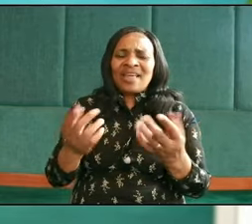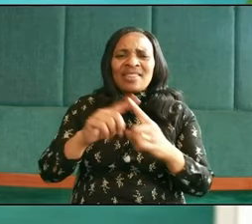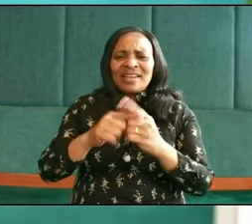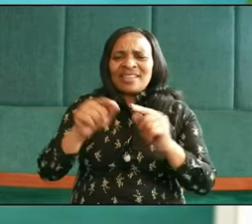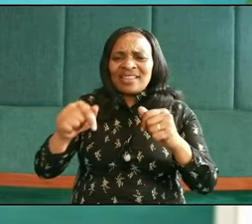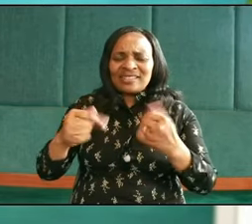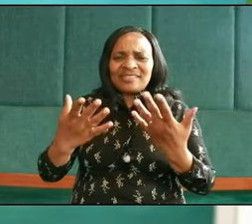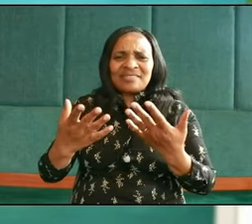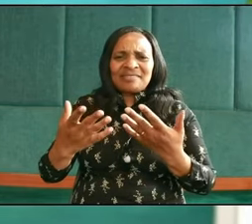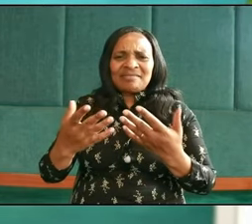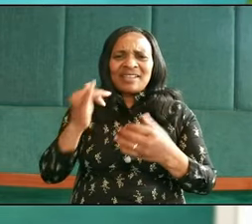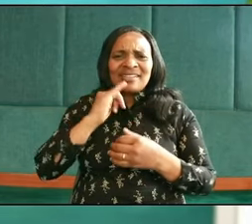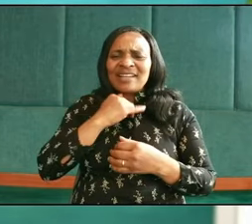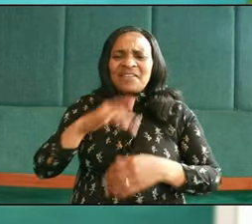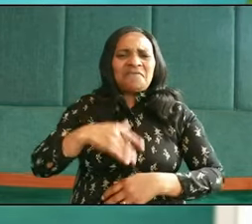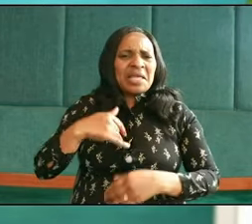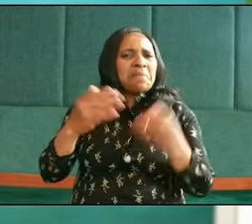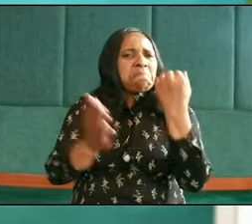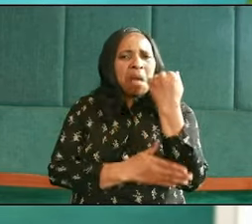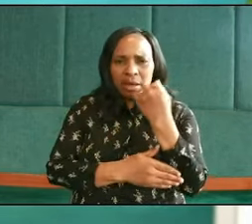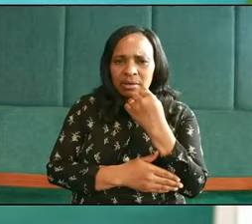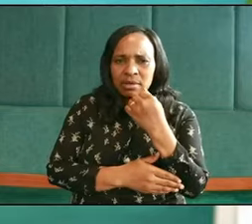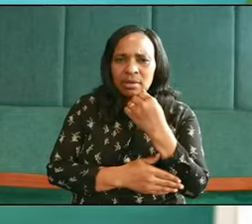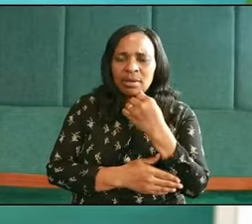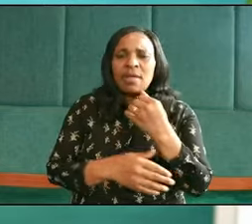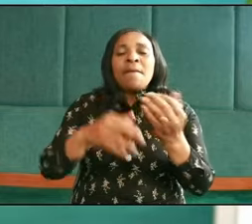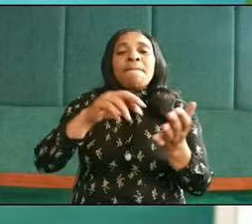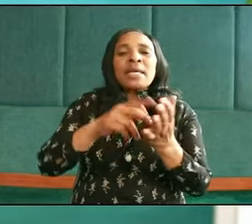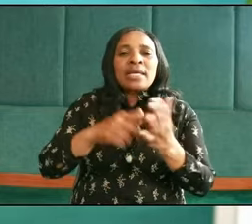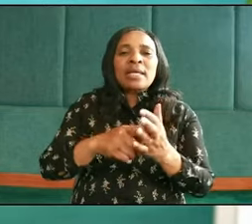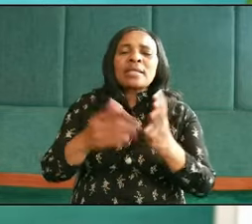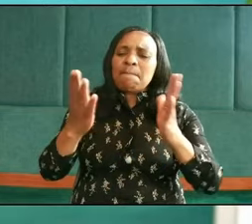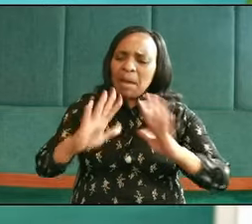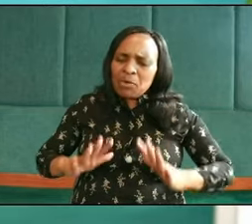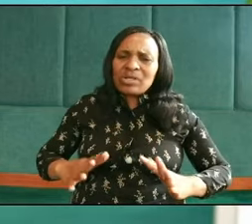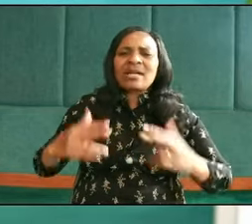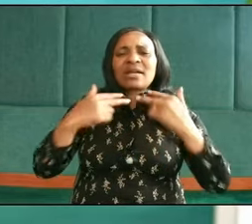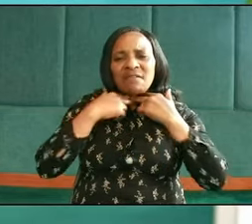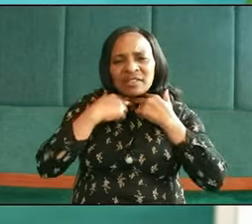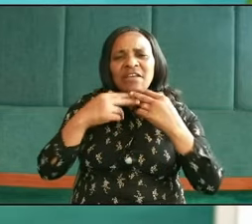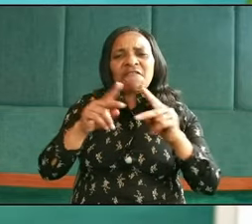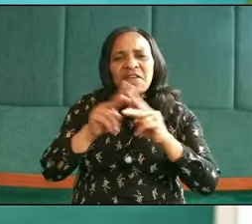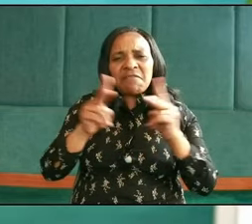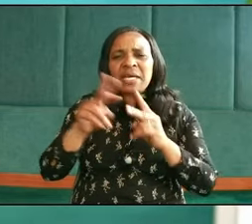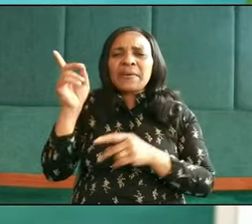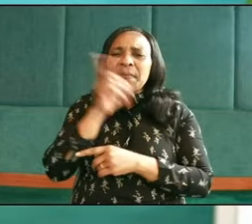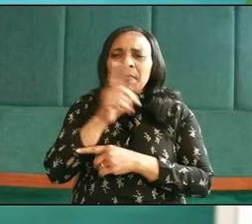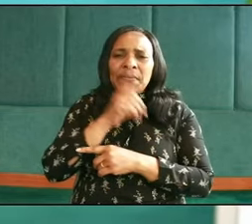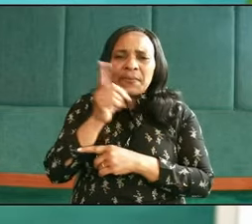feel it is so bad. It means the Babylonian captivity was very cruel.